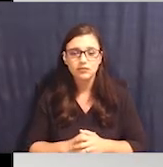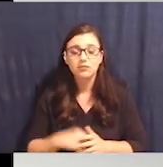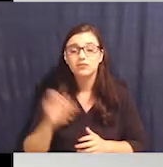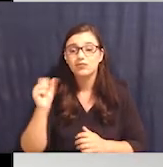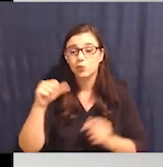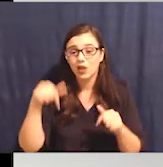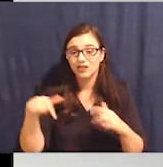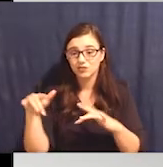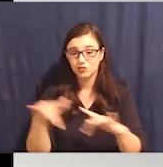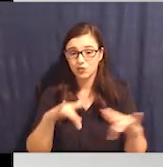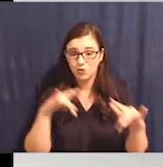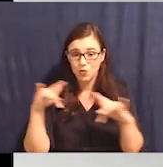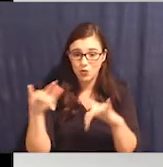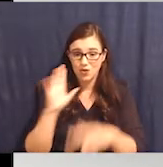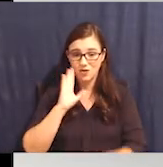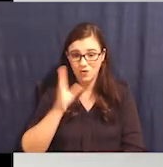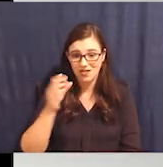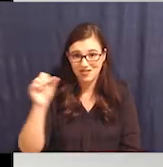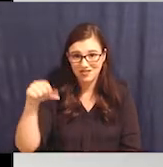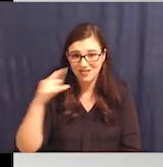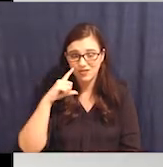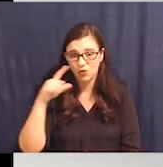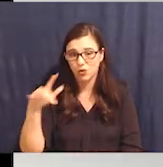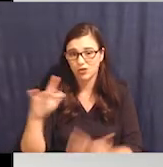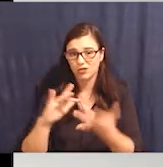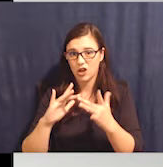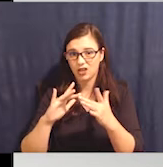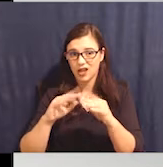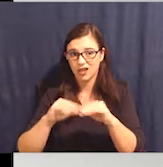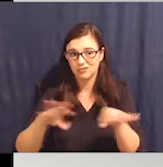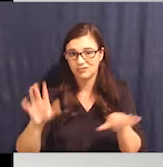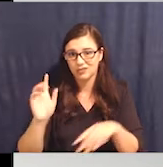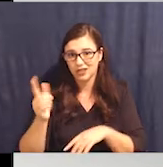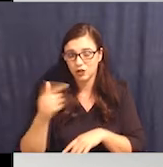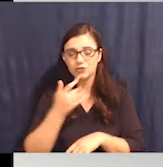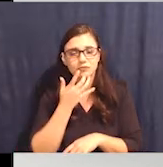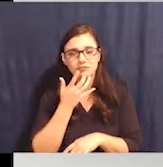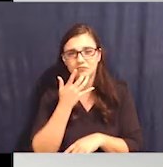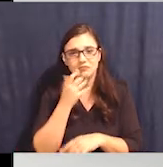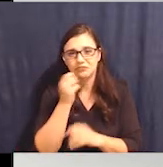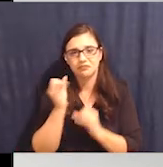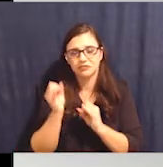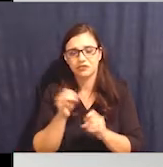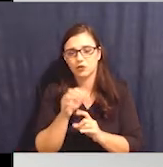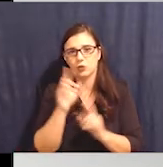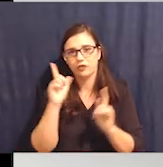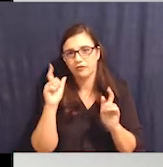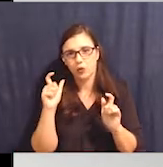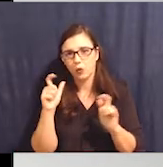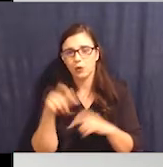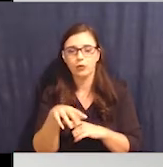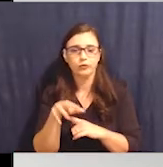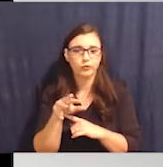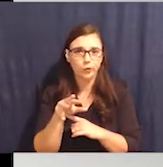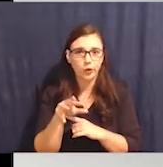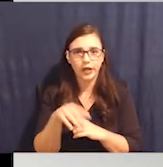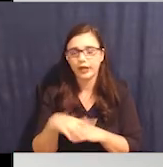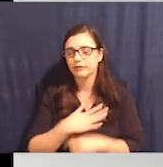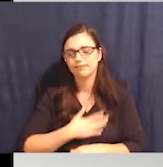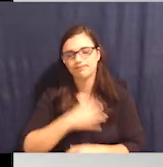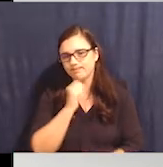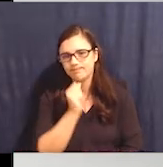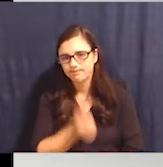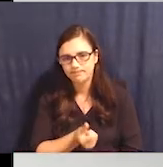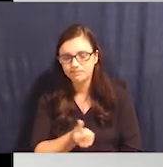Even though this is being recorded for the internet, we'd rather not take individual photos